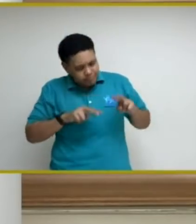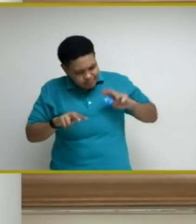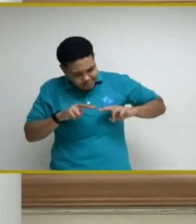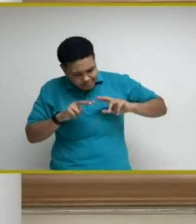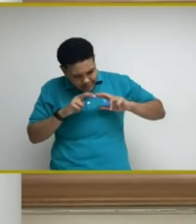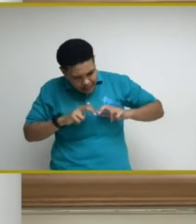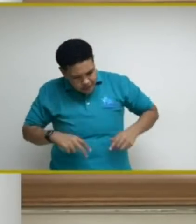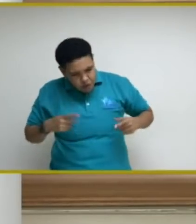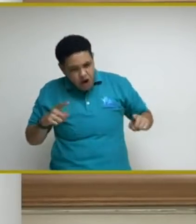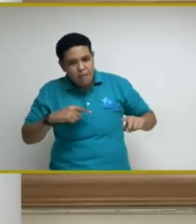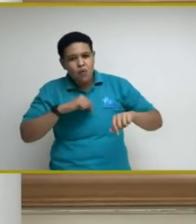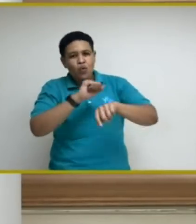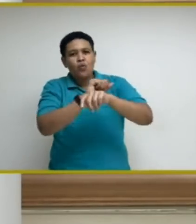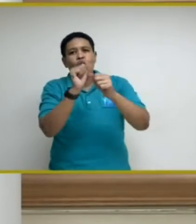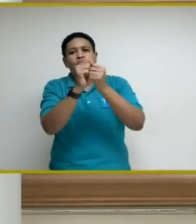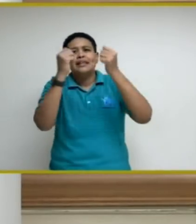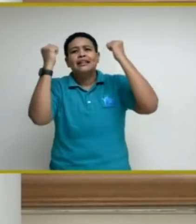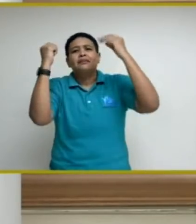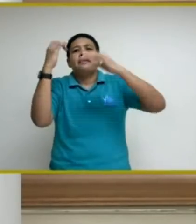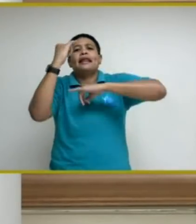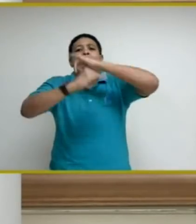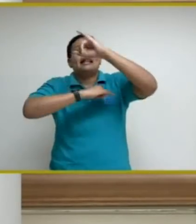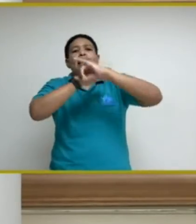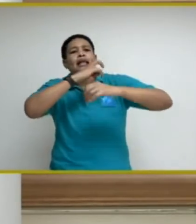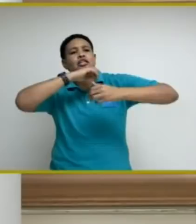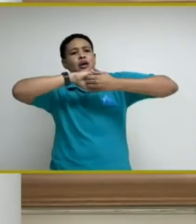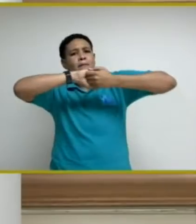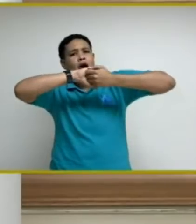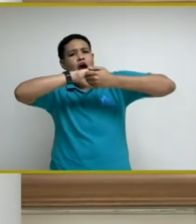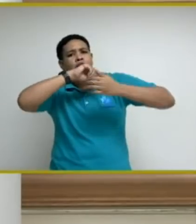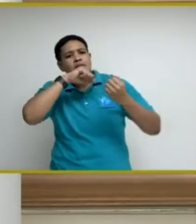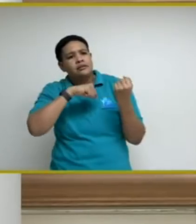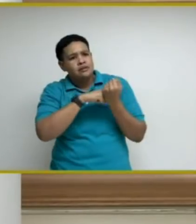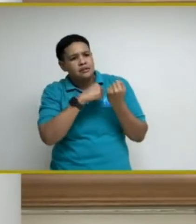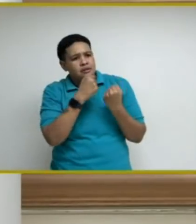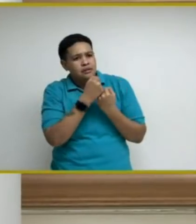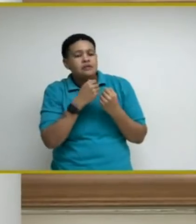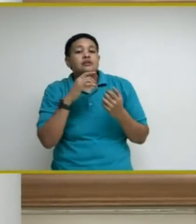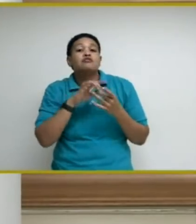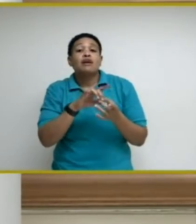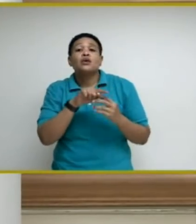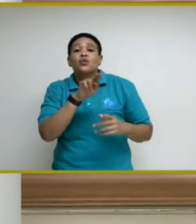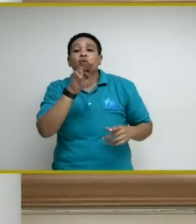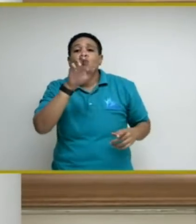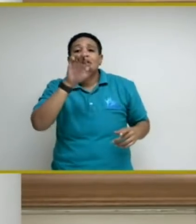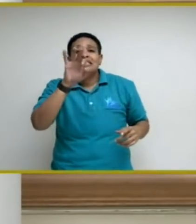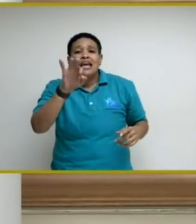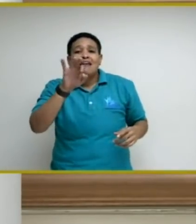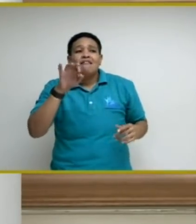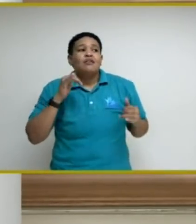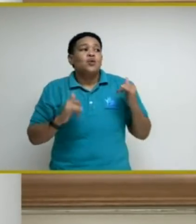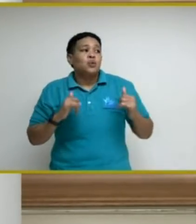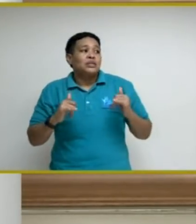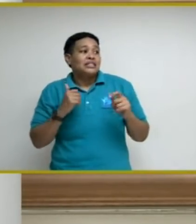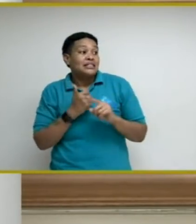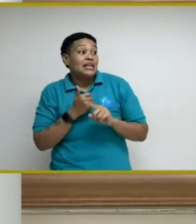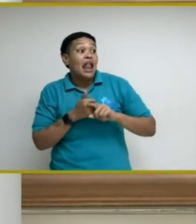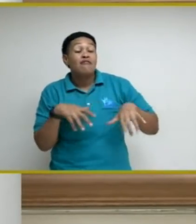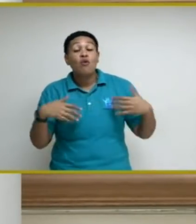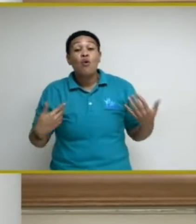We're working with a number of international partners, among them UNICEF, which of course is the